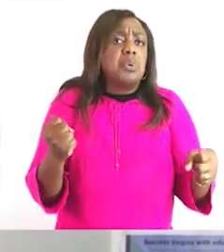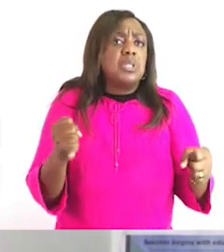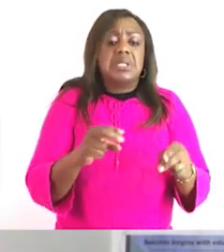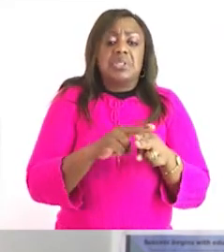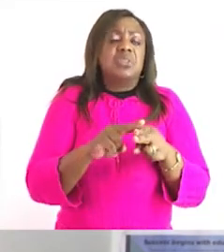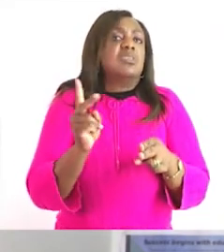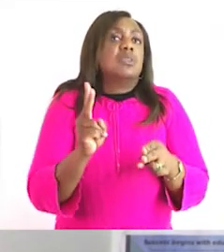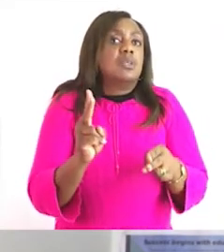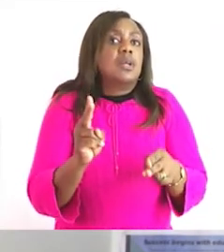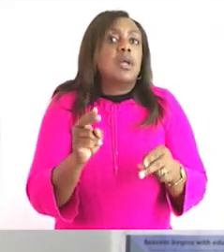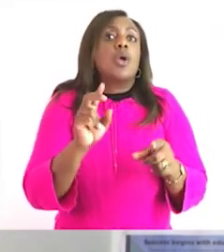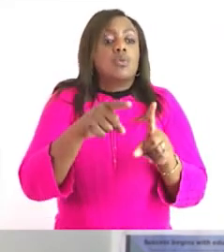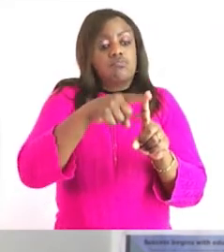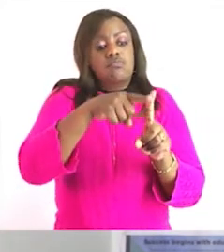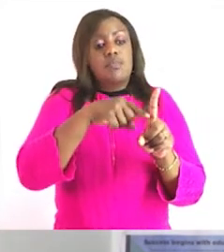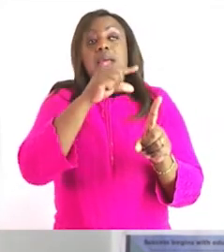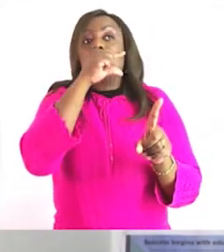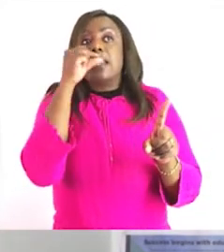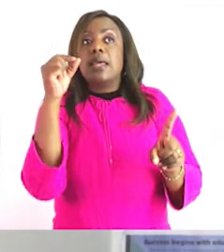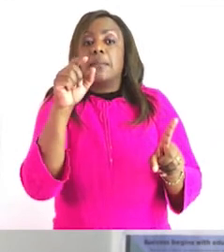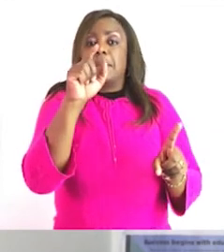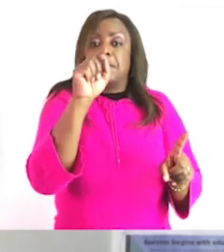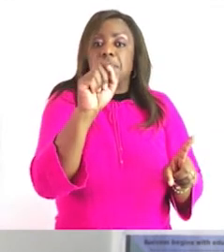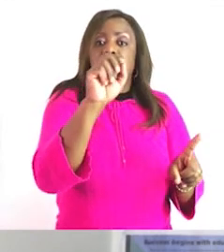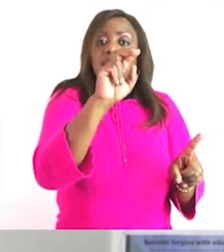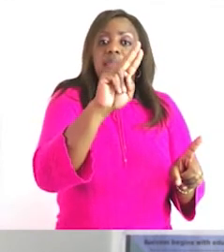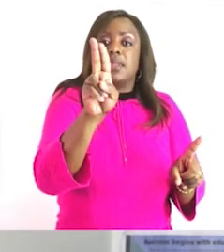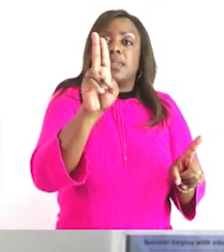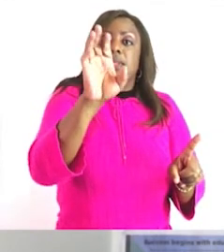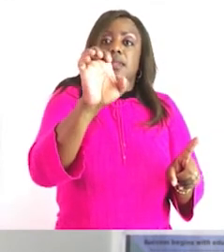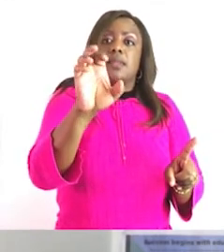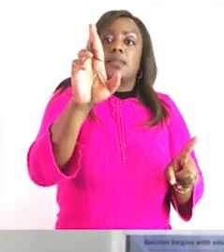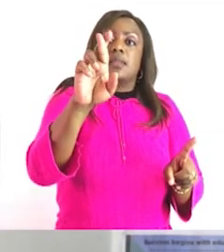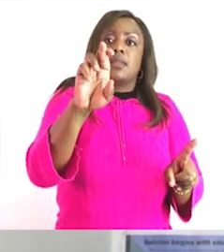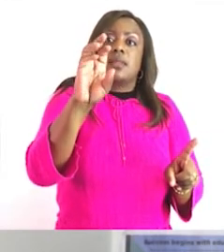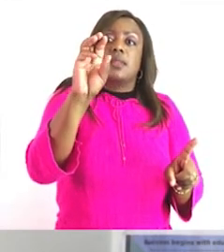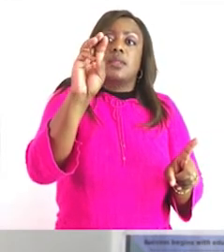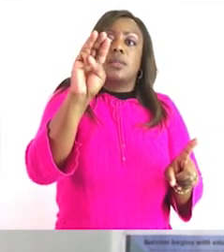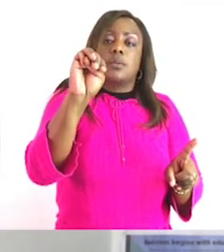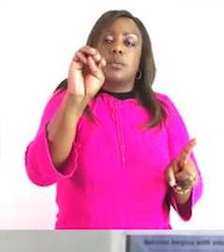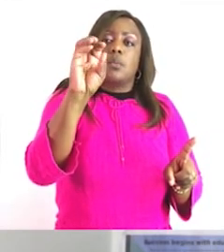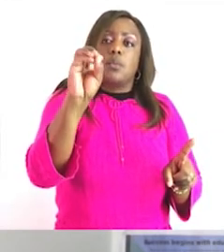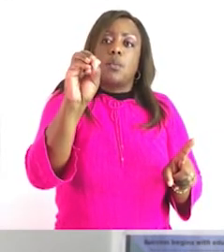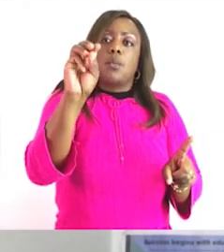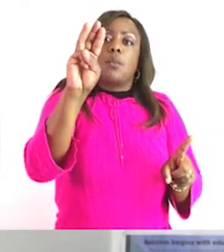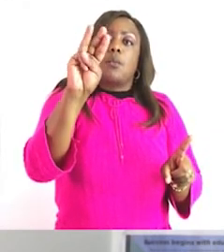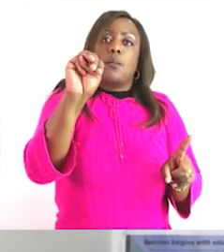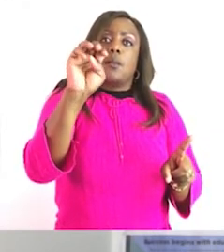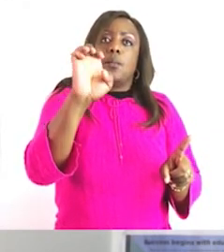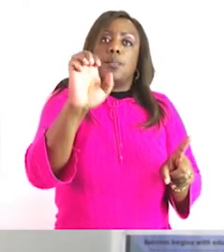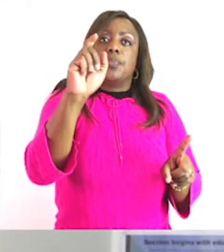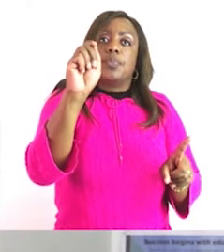thermometer. This is a thermometer. So what is here is alcohol, mercury. So it